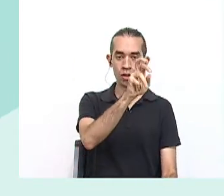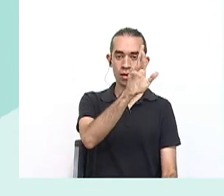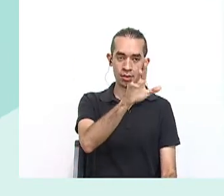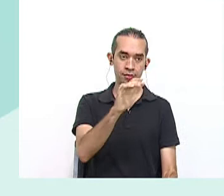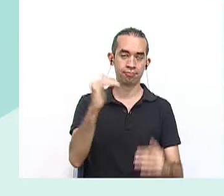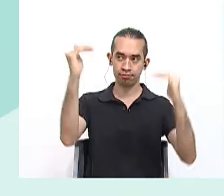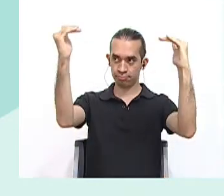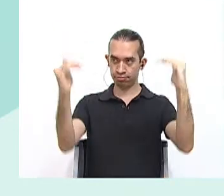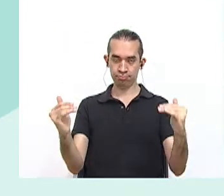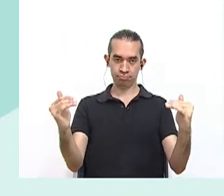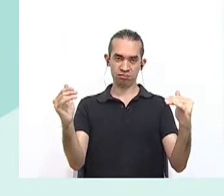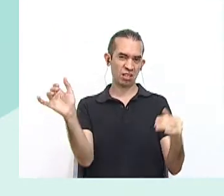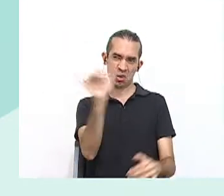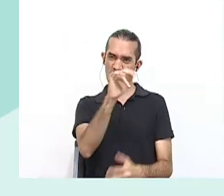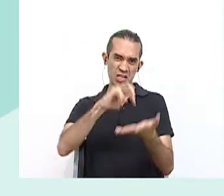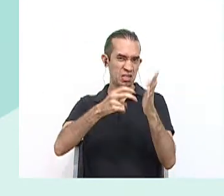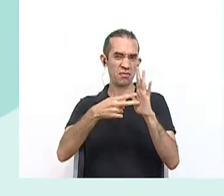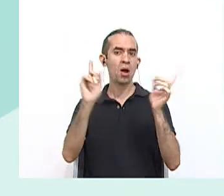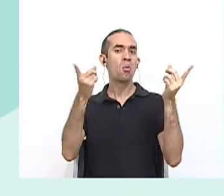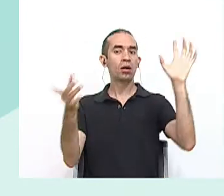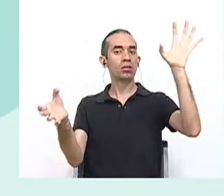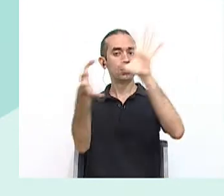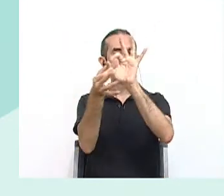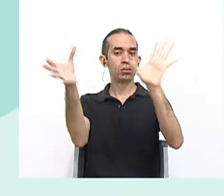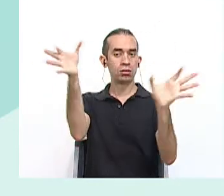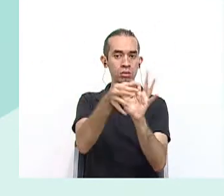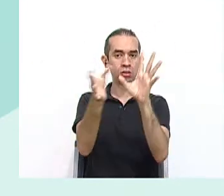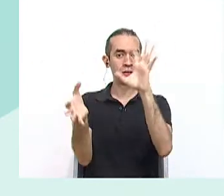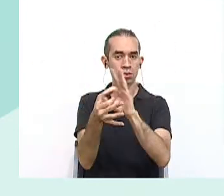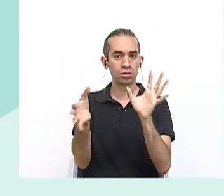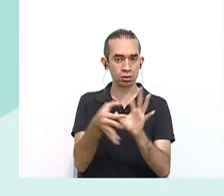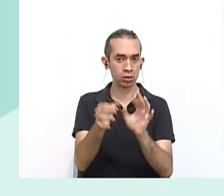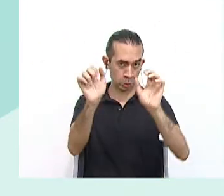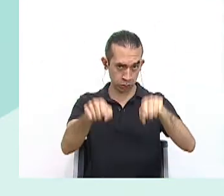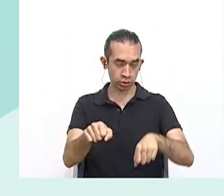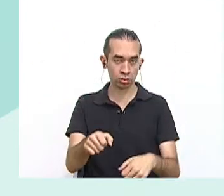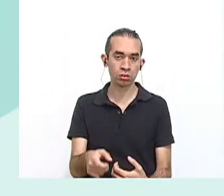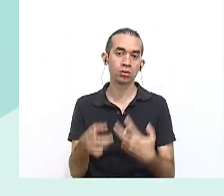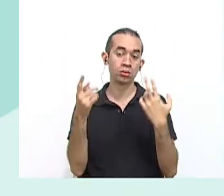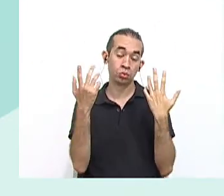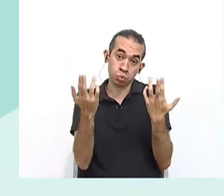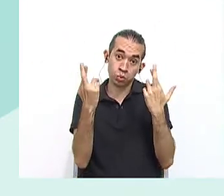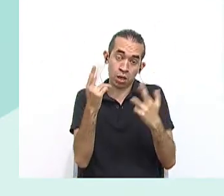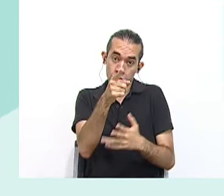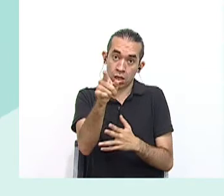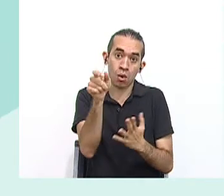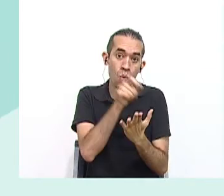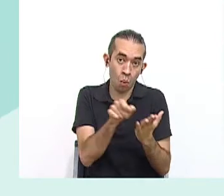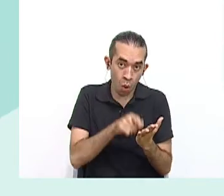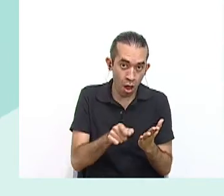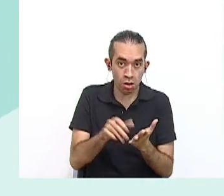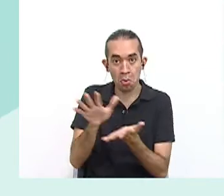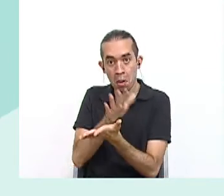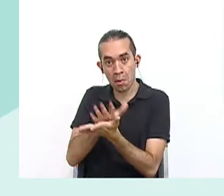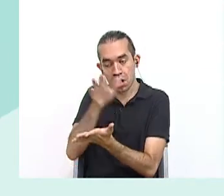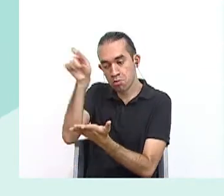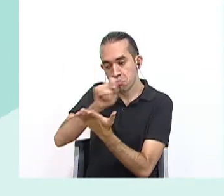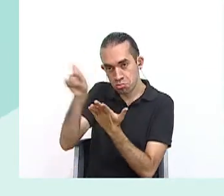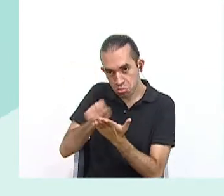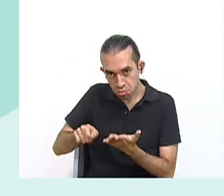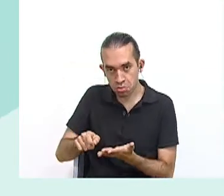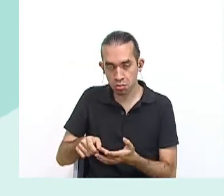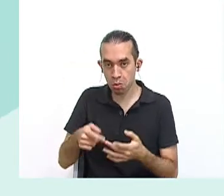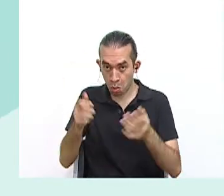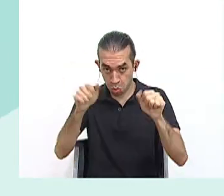you match the different words? I hope at home you're actually doing that in your notebook or in the piece of paper you chose for